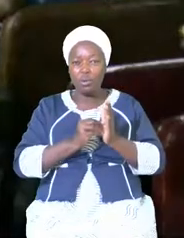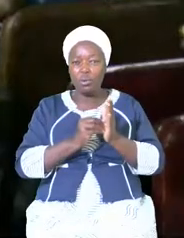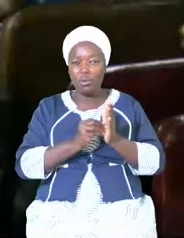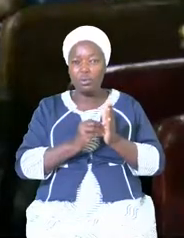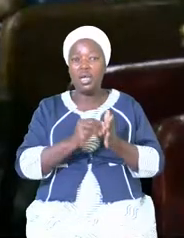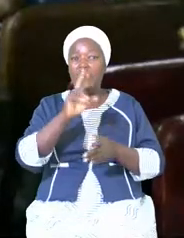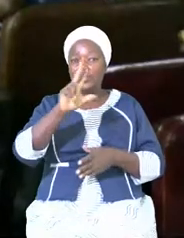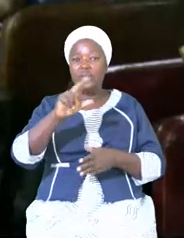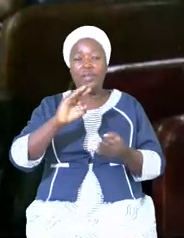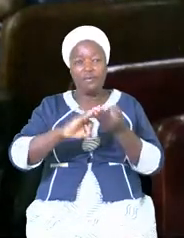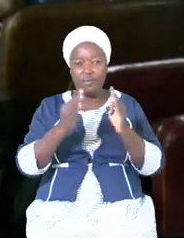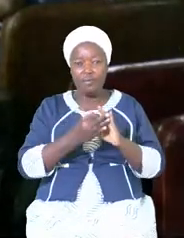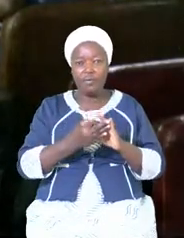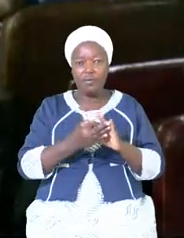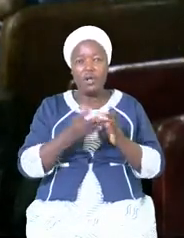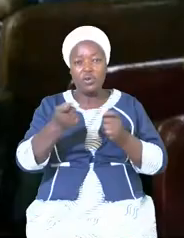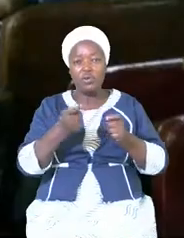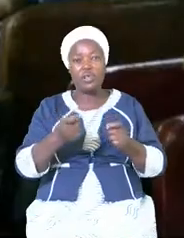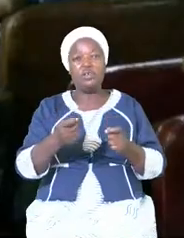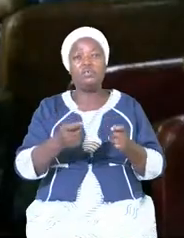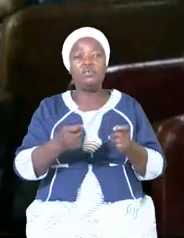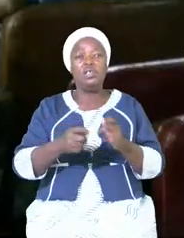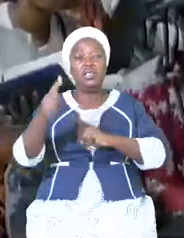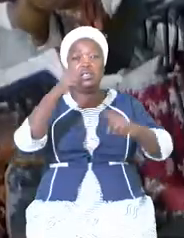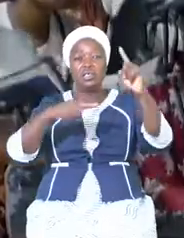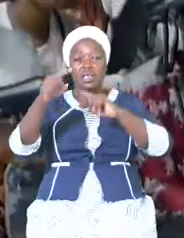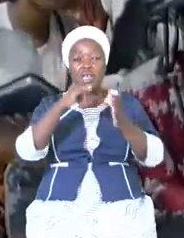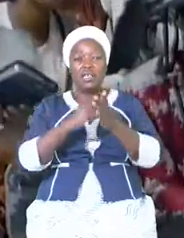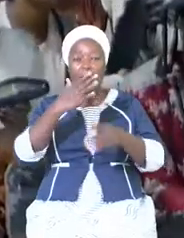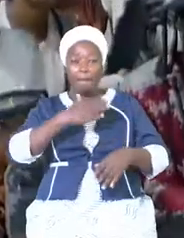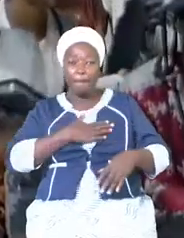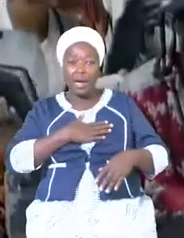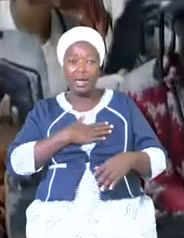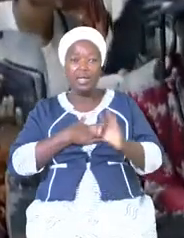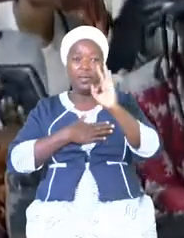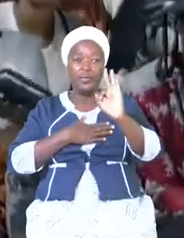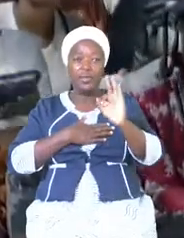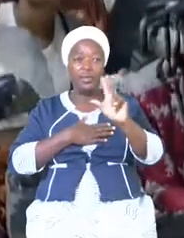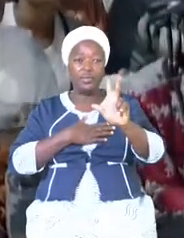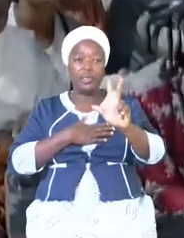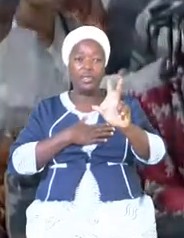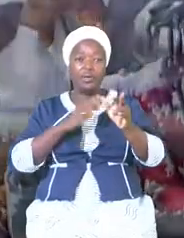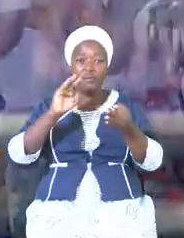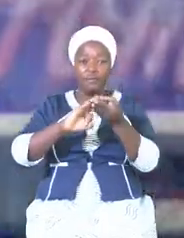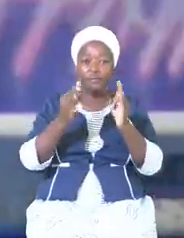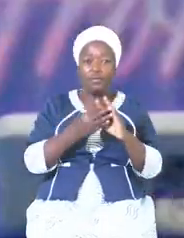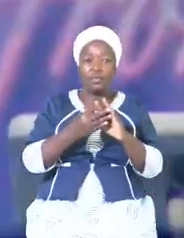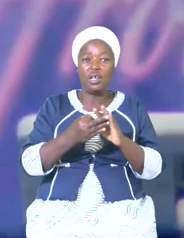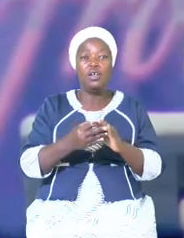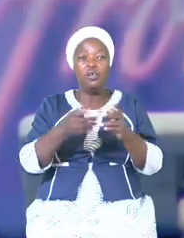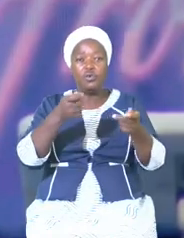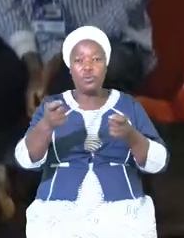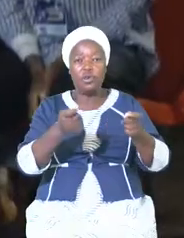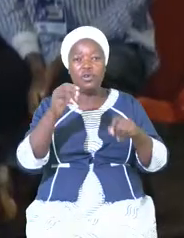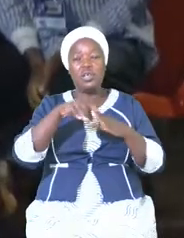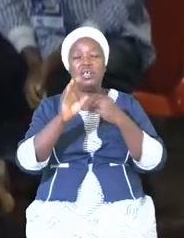yourself. My threefold dominion in Christ. The Lord affirm it in your